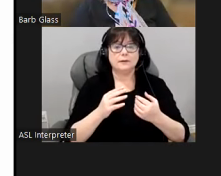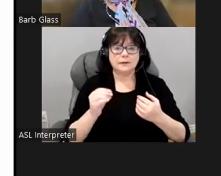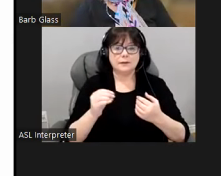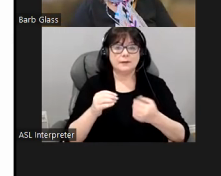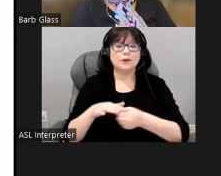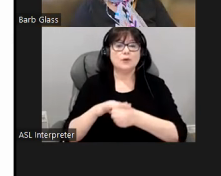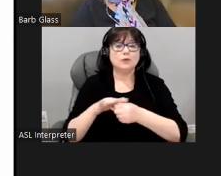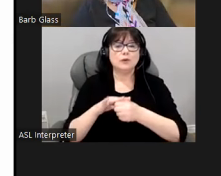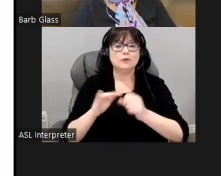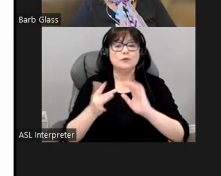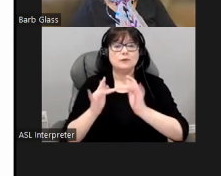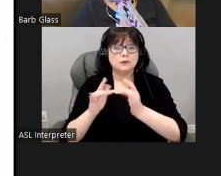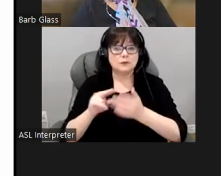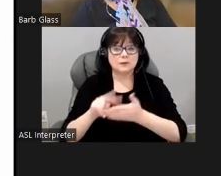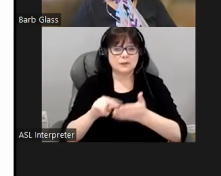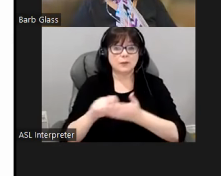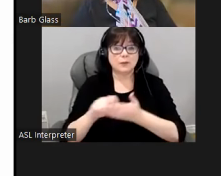literacy networks.